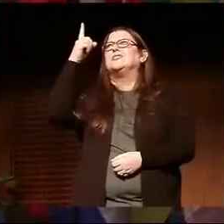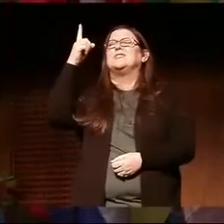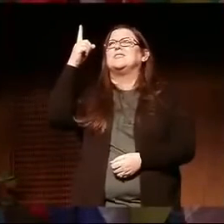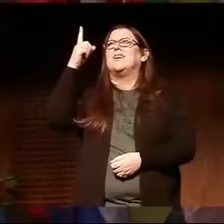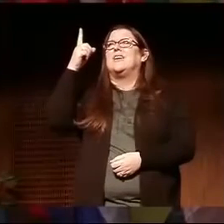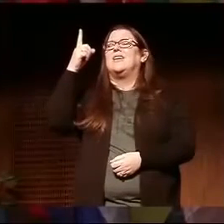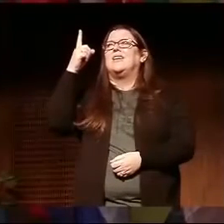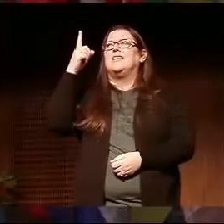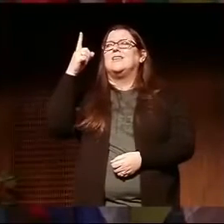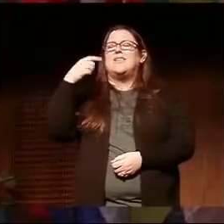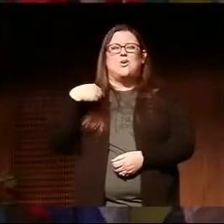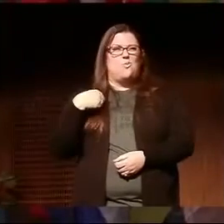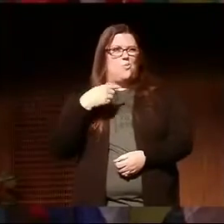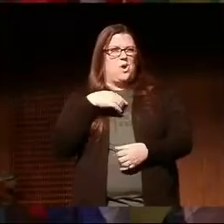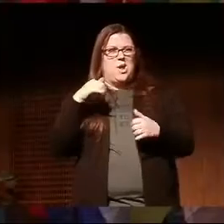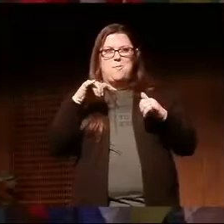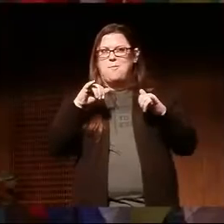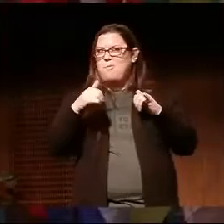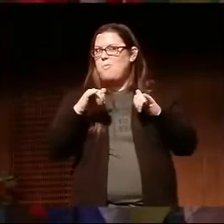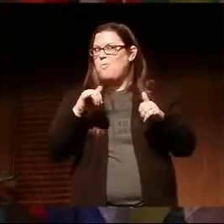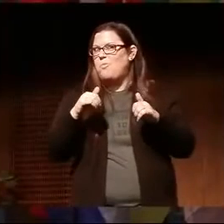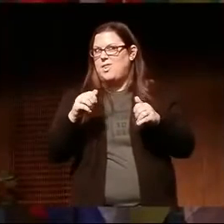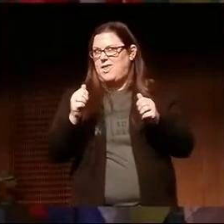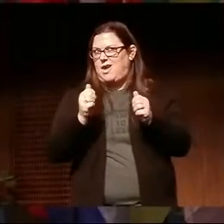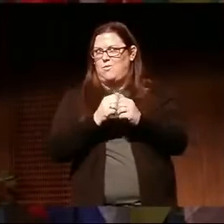that we play at sin.